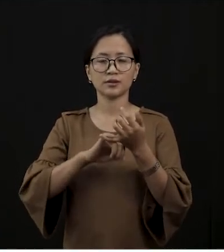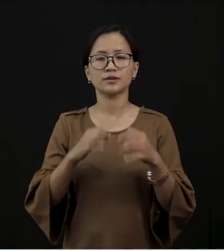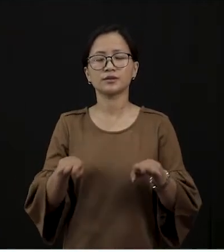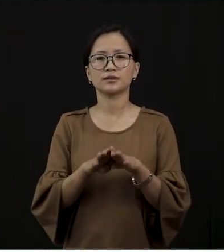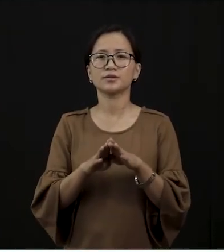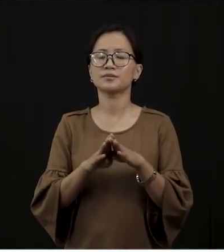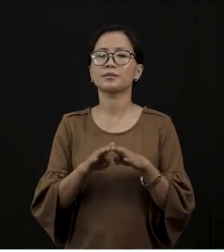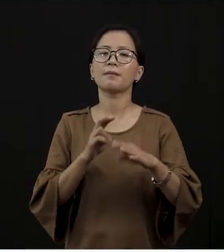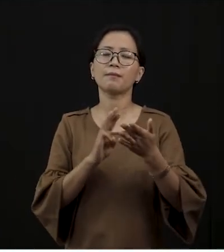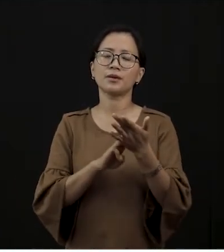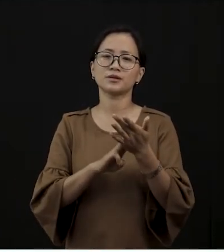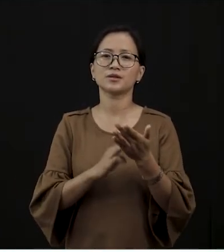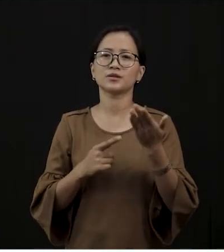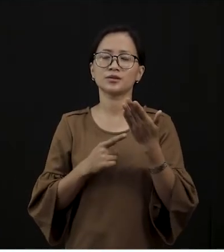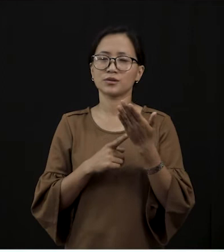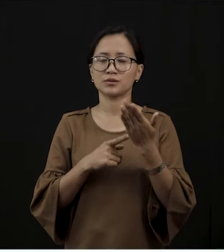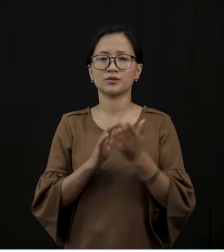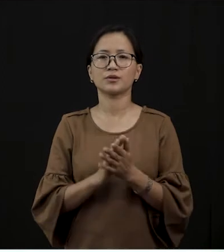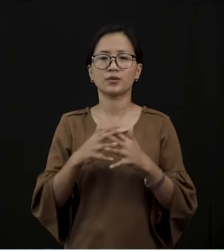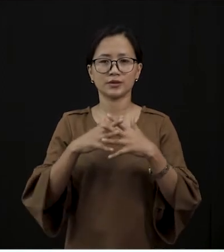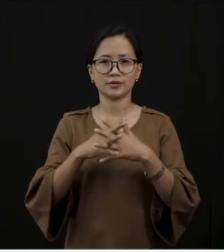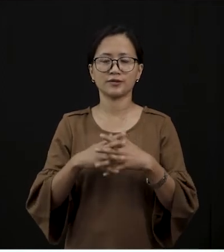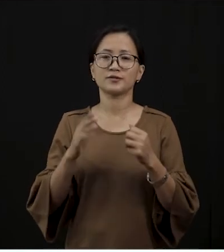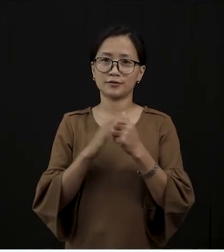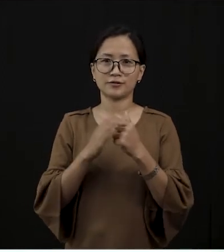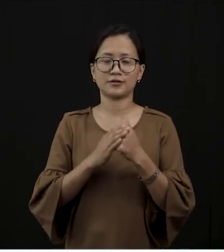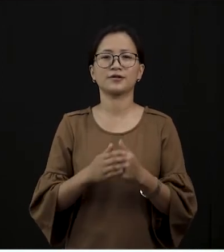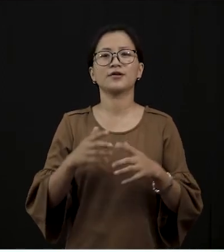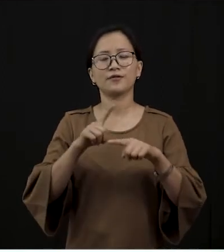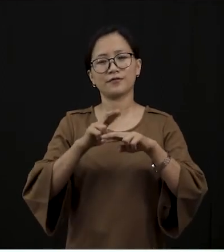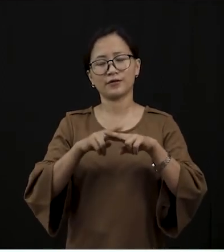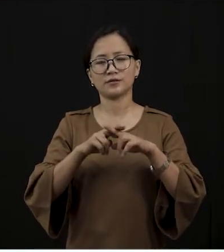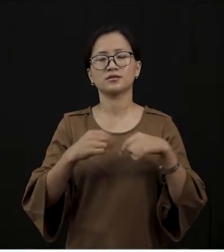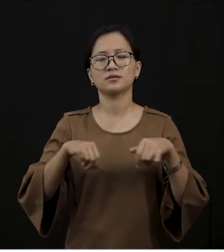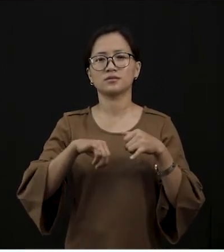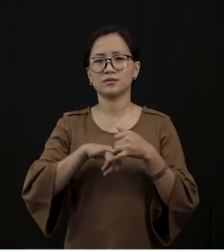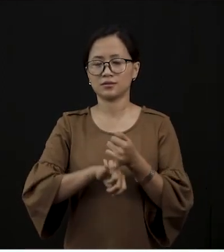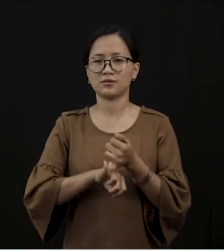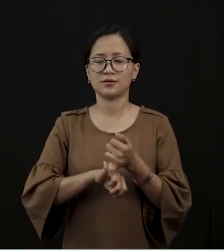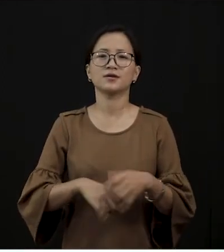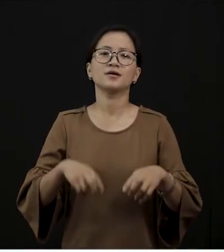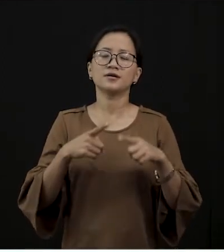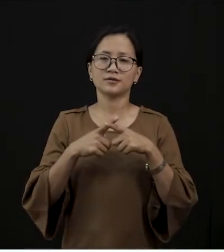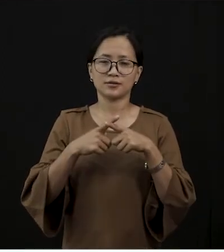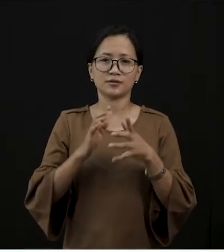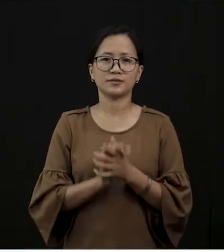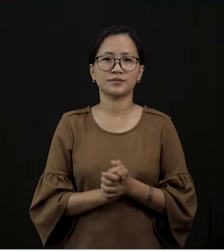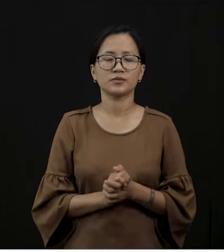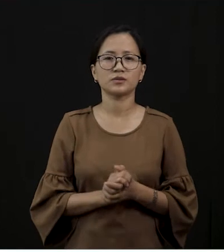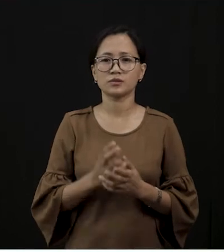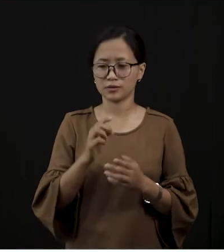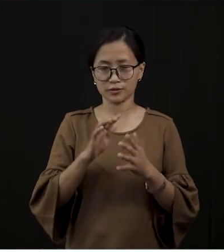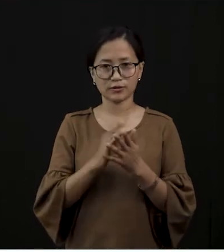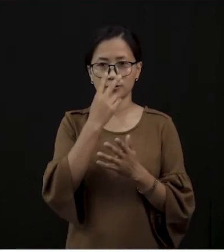Monday, Tuesday, Wednesday, Thursday, Friday and Saturday. In this month January, we can see how